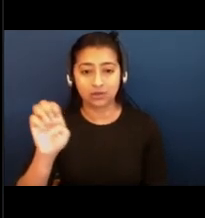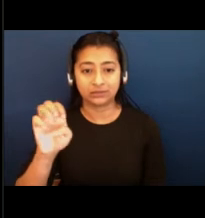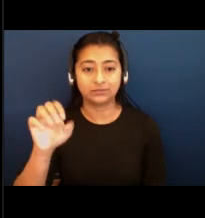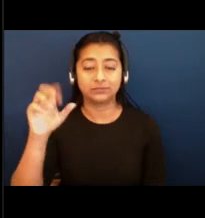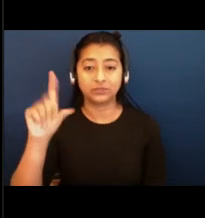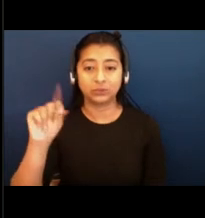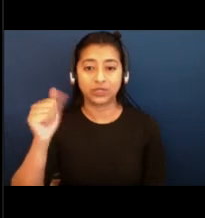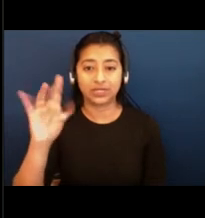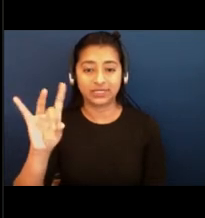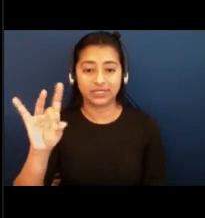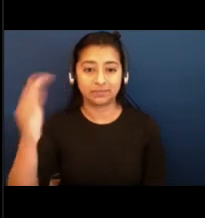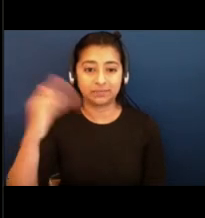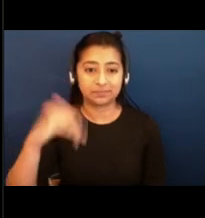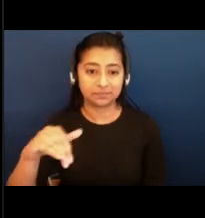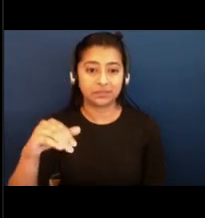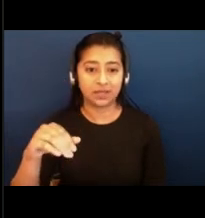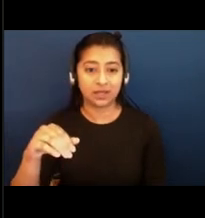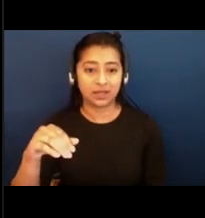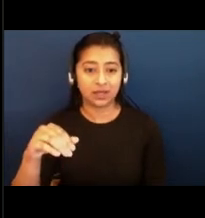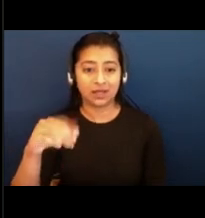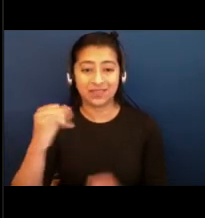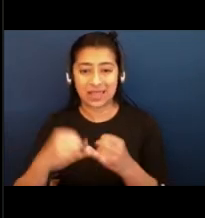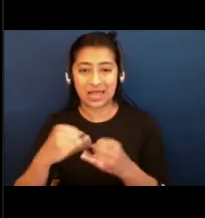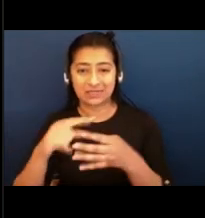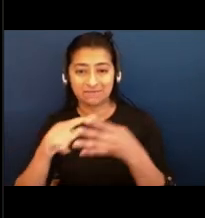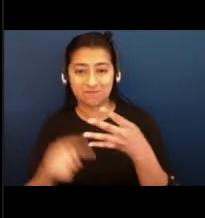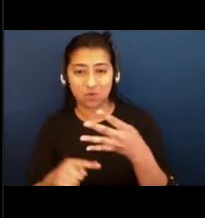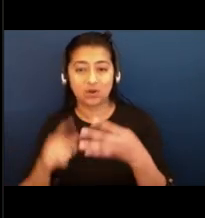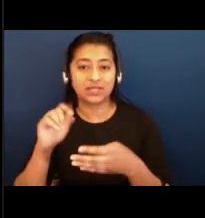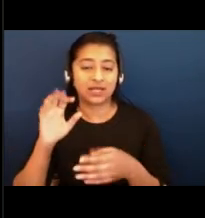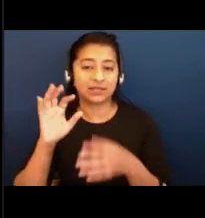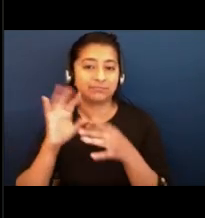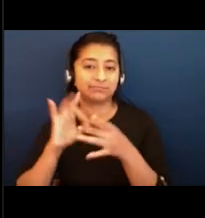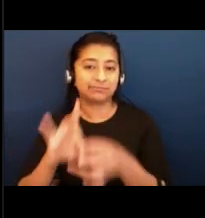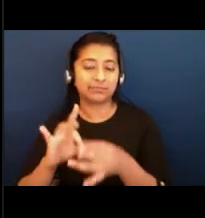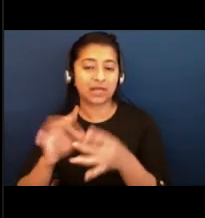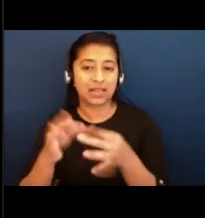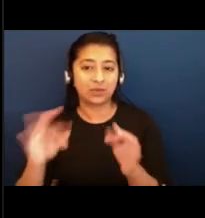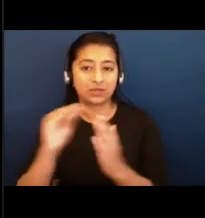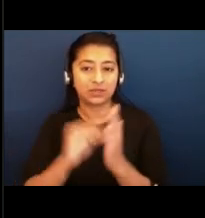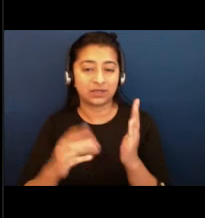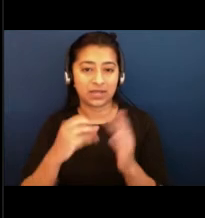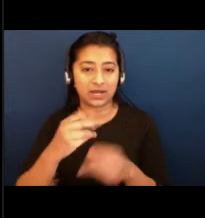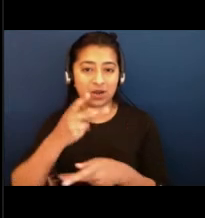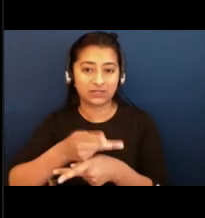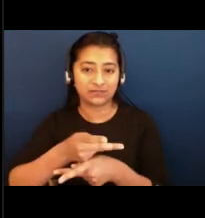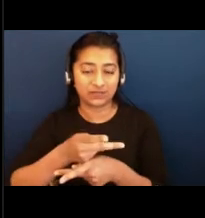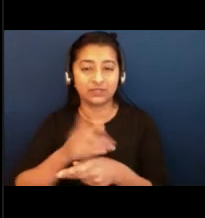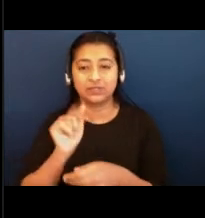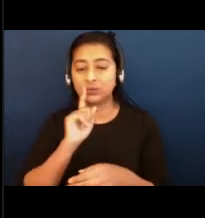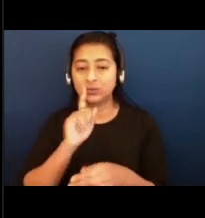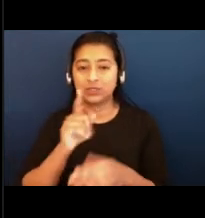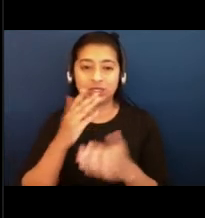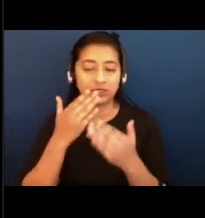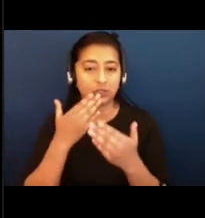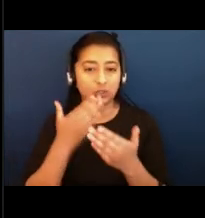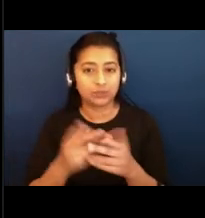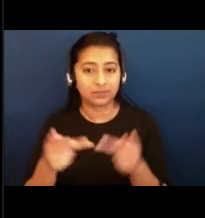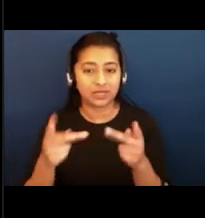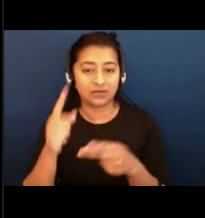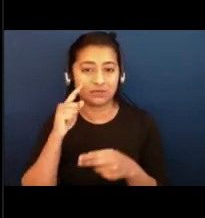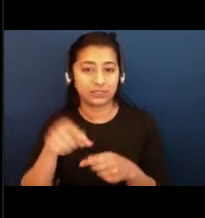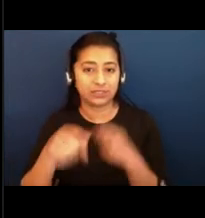al. 2019. Those four papers are all in language documentation and conservation, which has been a great venue for these contributions. We